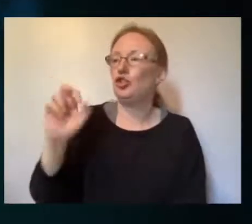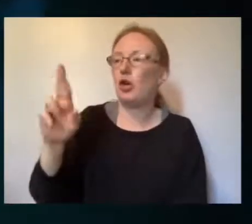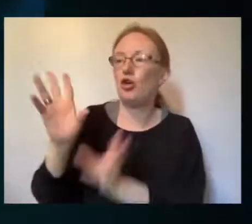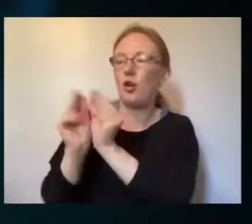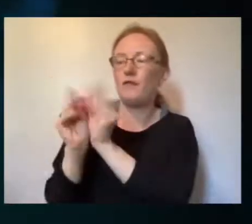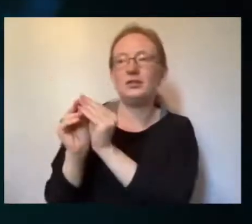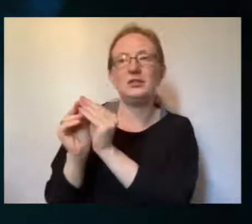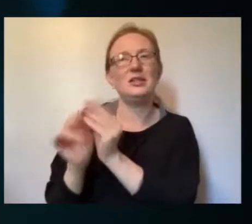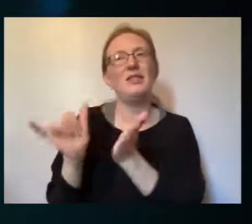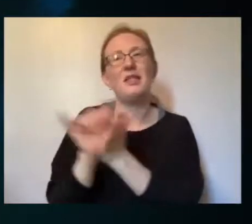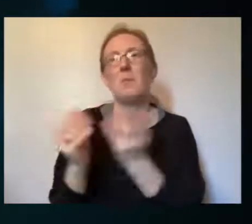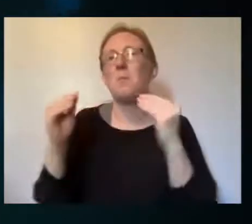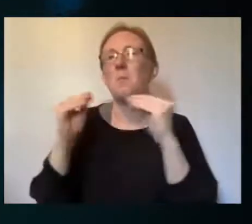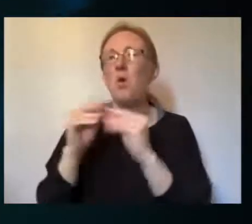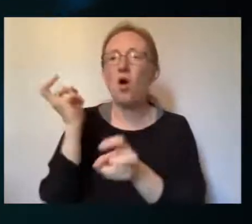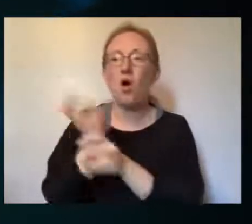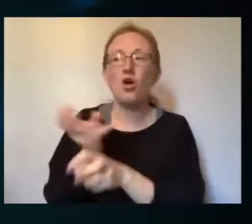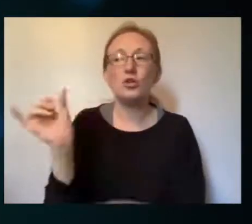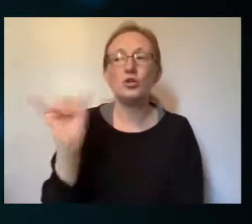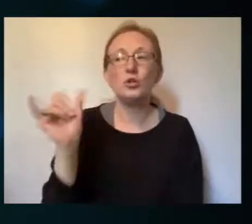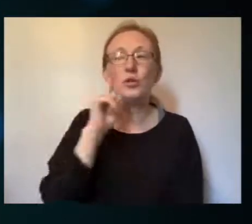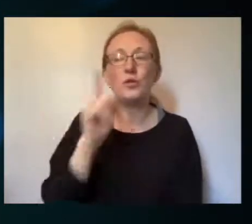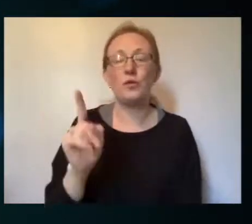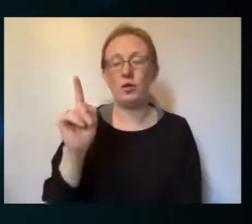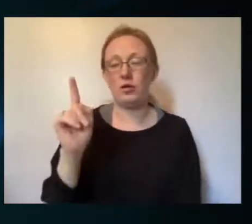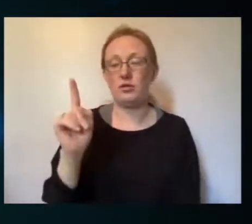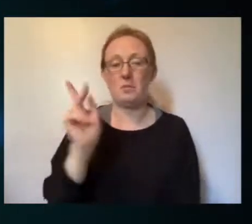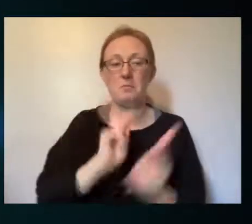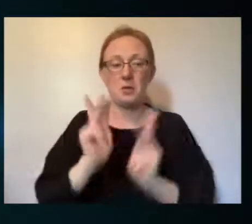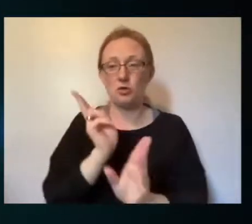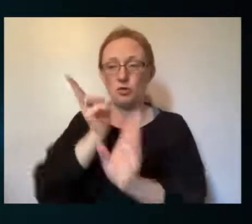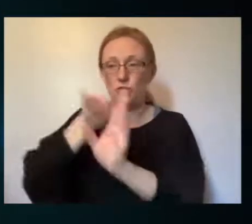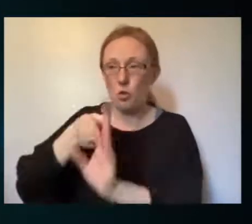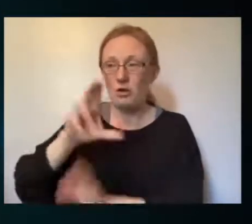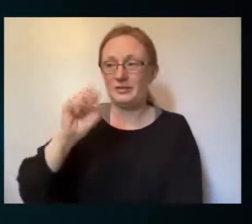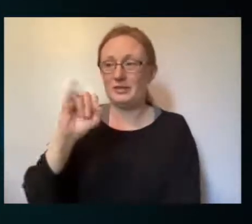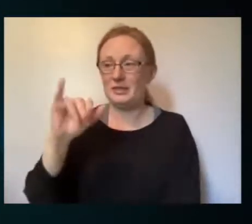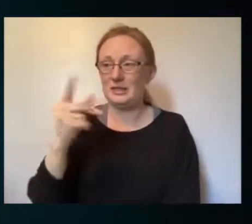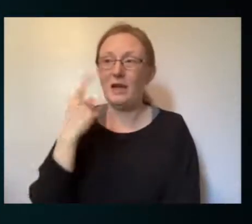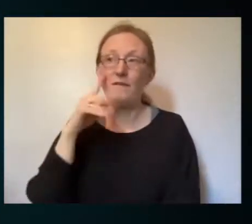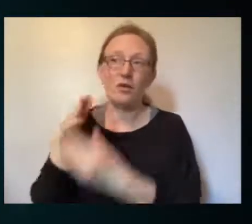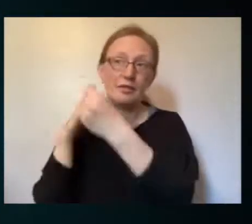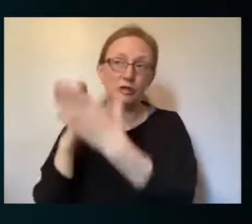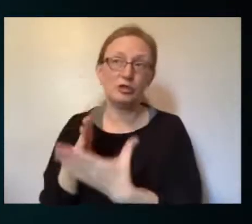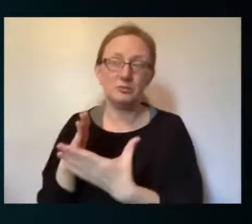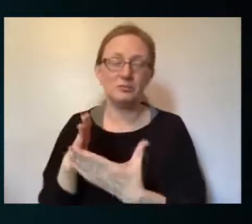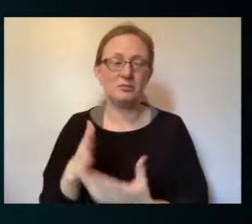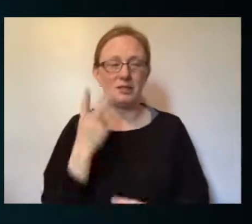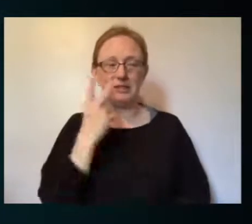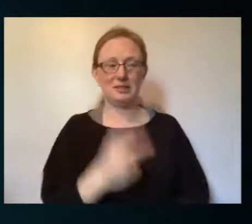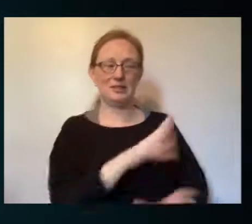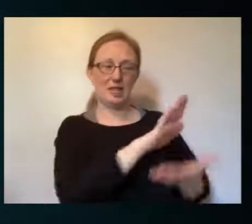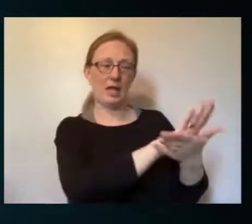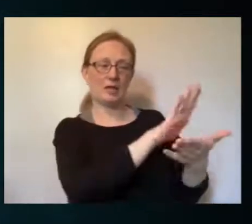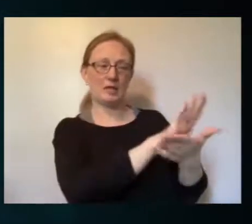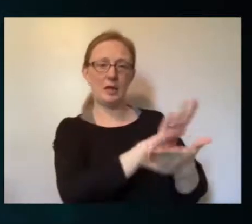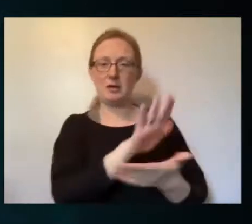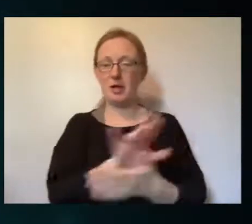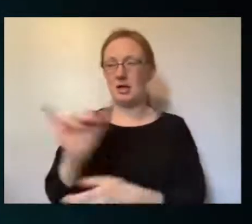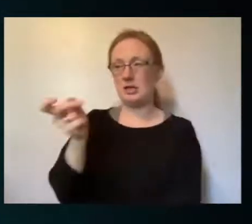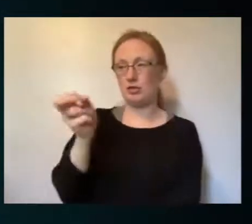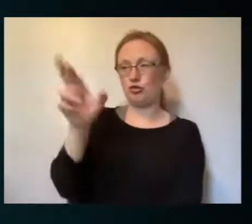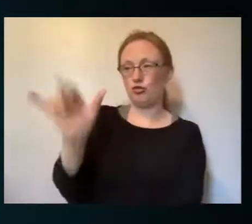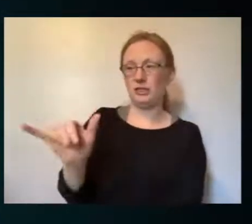further perpetuates the lack of industry folks in SIGCHI, especially in leadership. And I feel the schism between academia and industry is